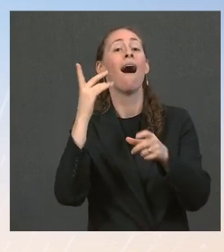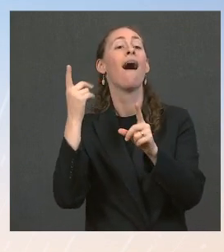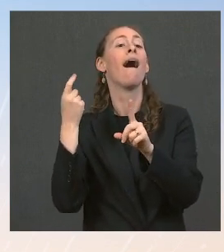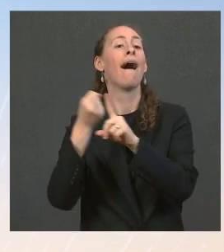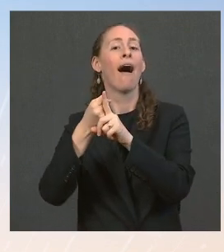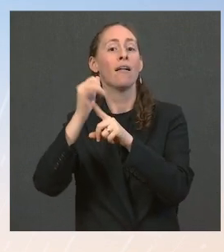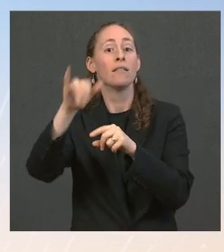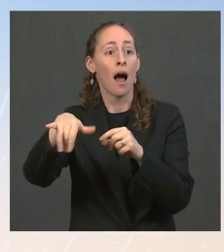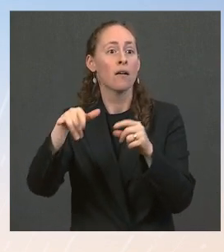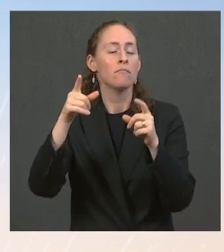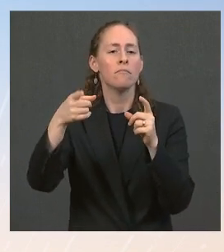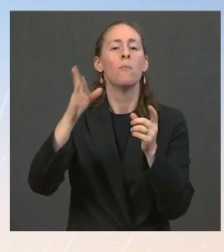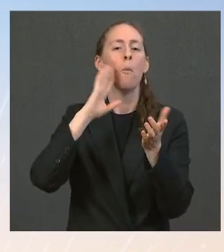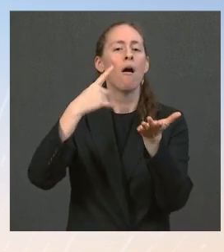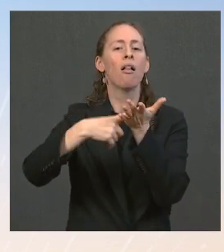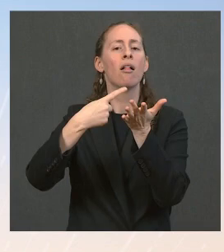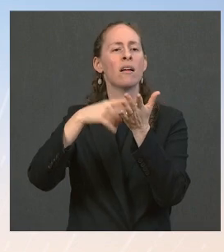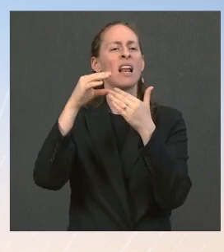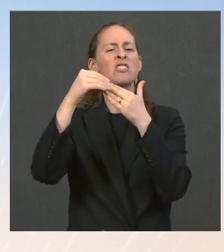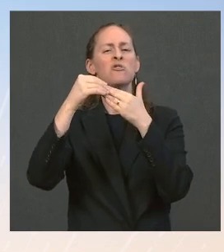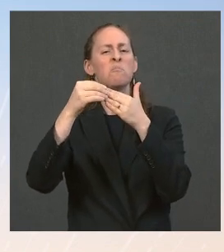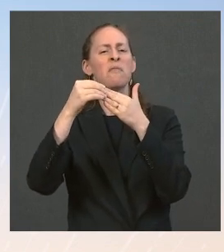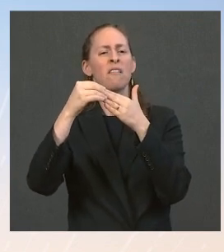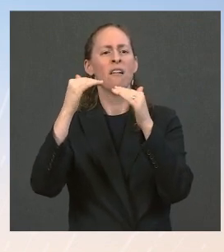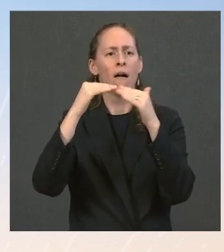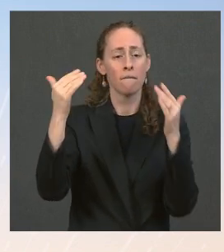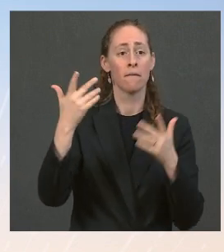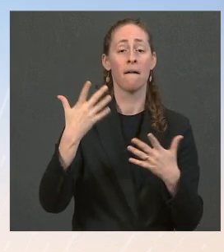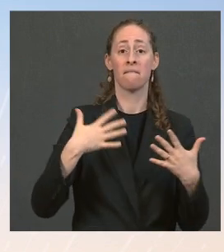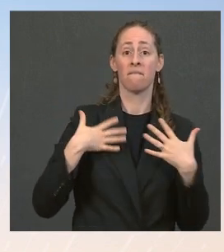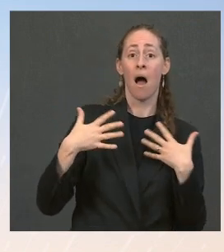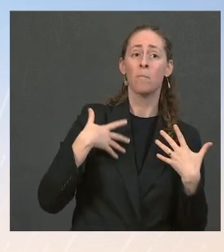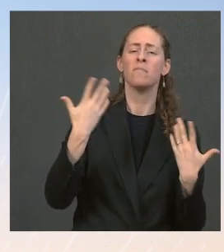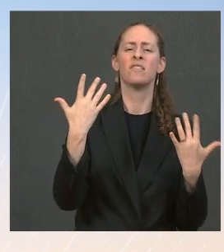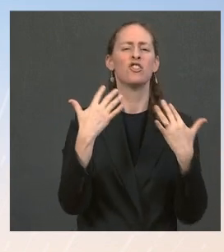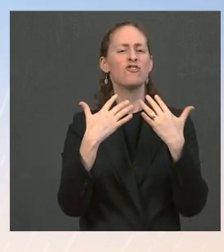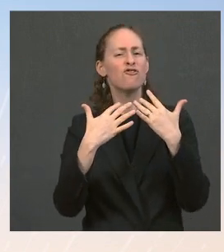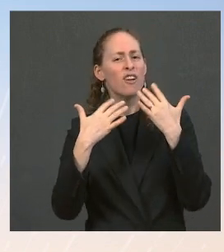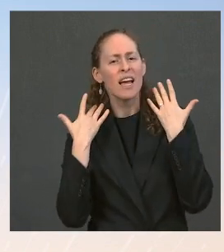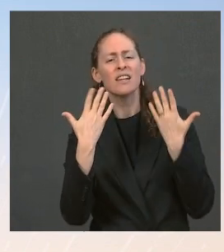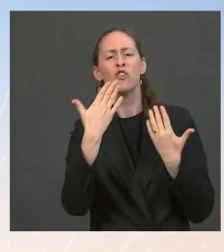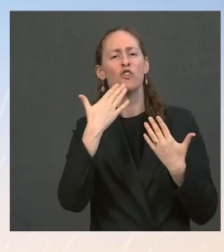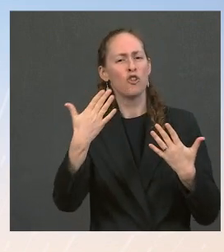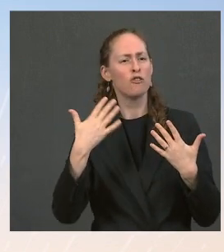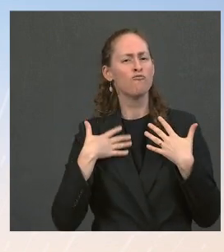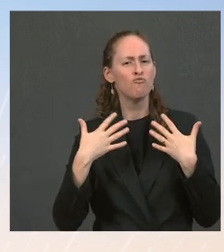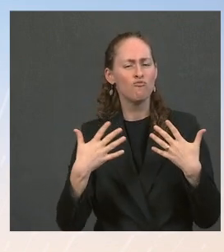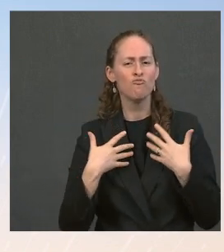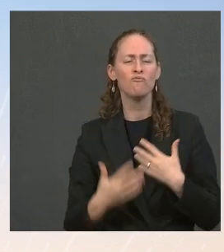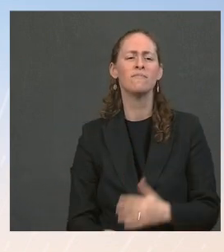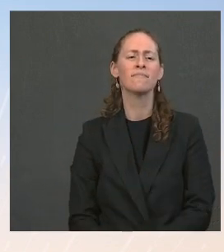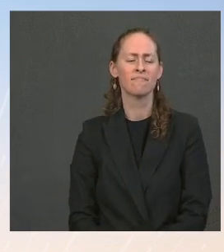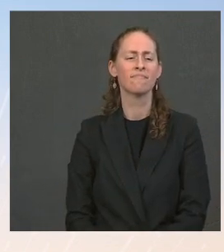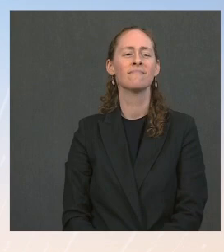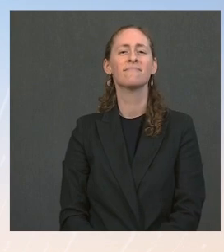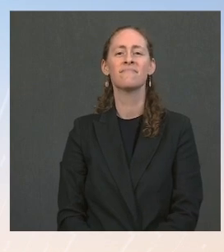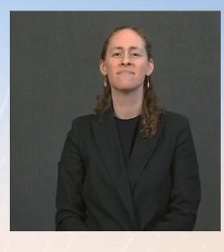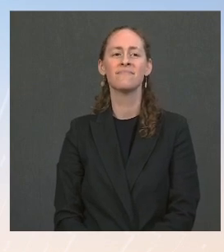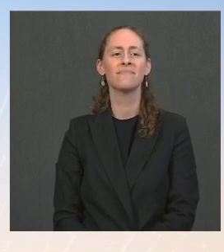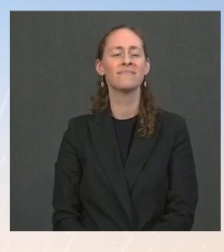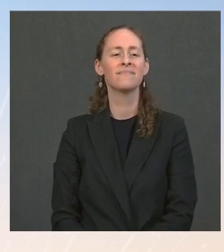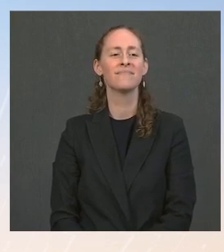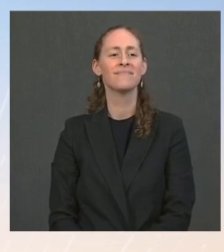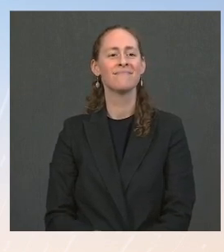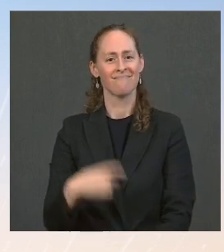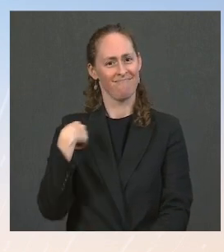level. In terms of the tone of the call, it was friendly. It was one where we're hopeful, and the president